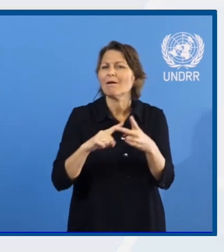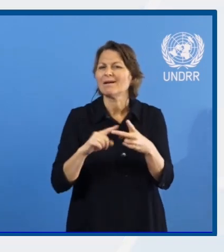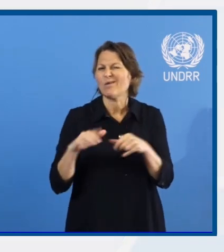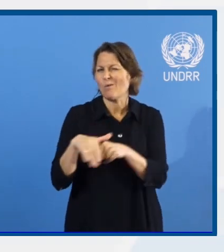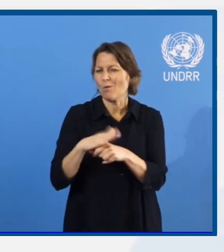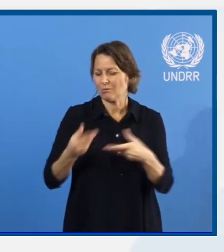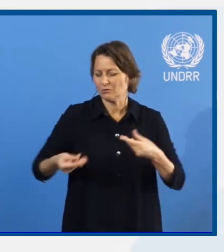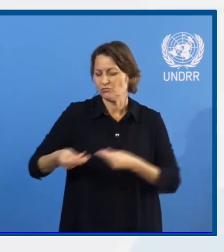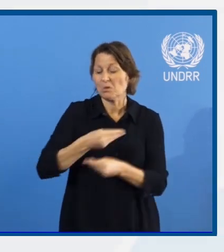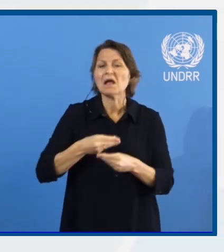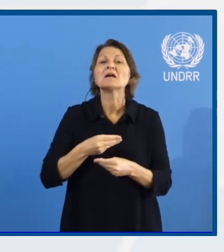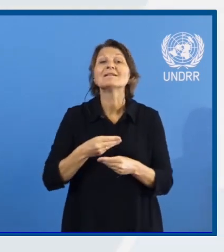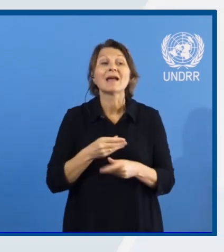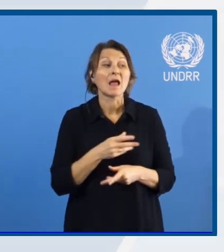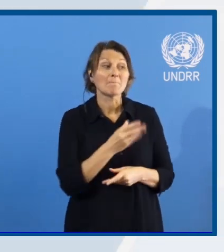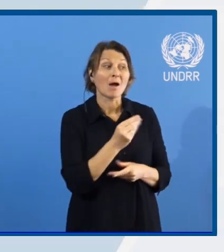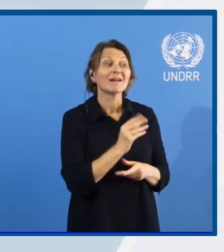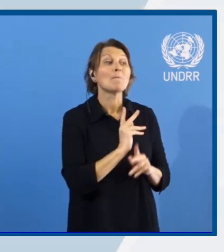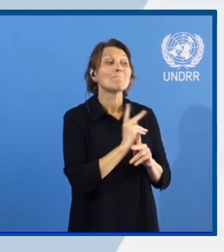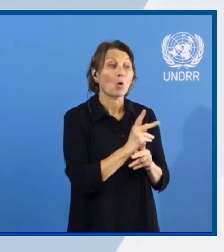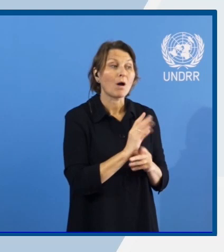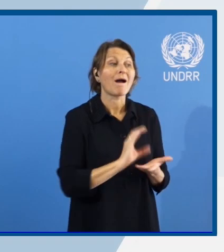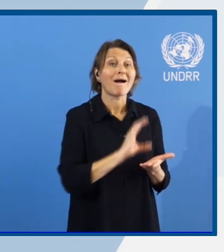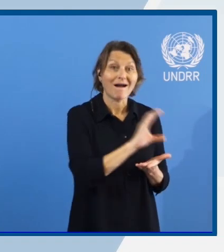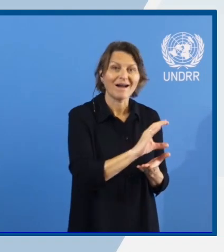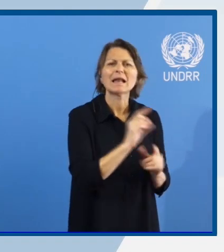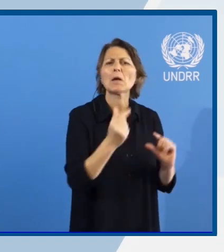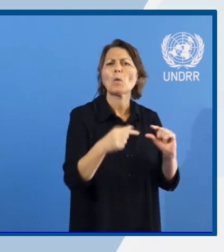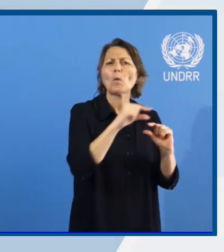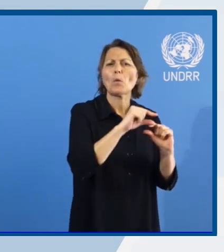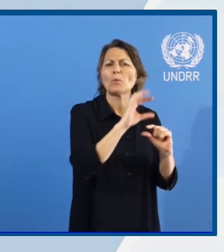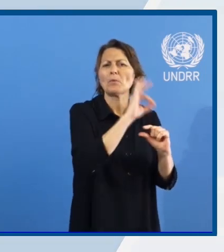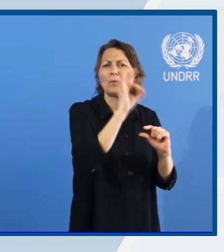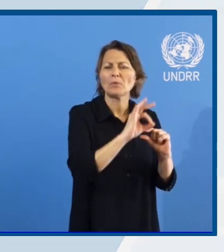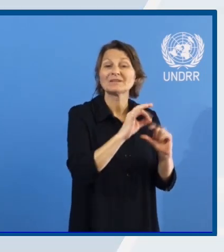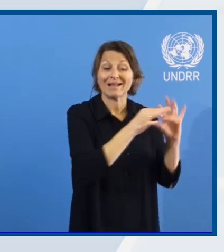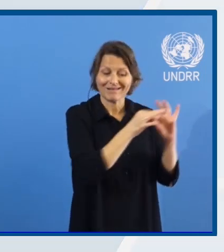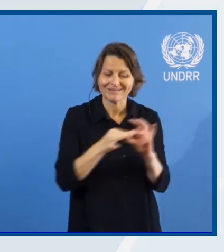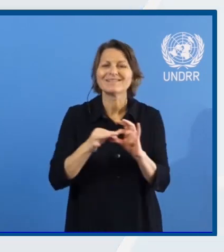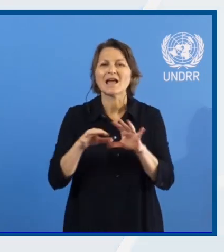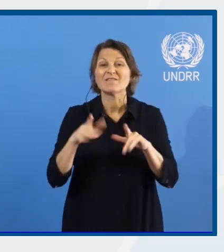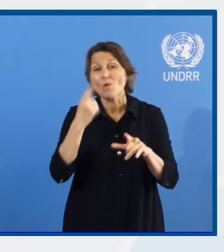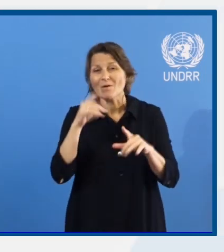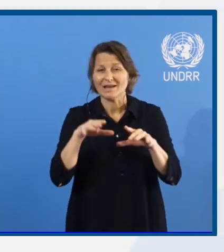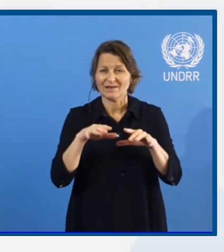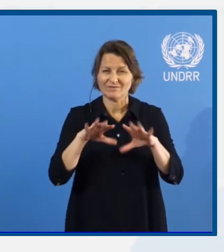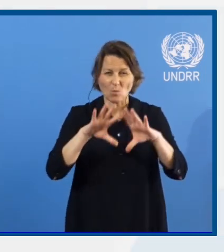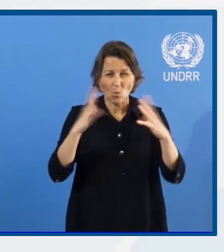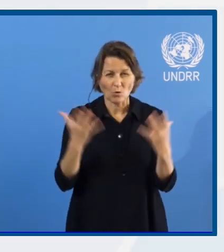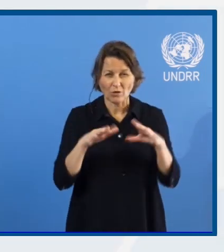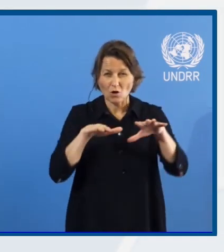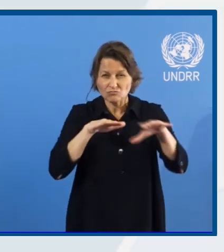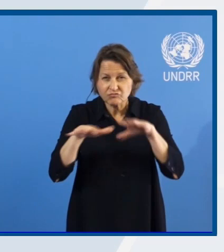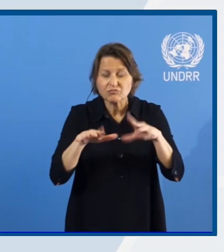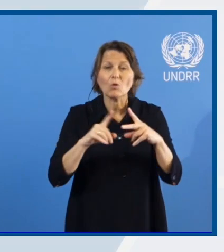provides low-interest loans for seismic retrofitting of houses or